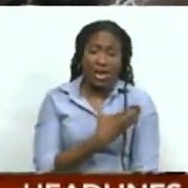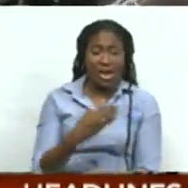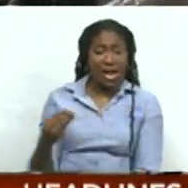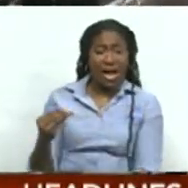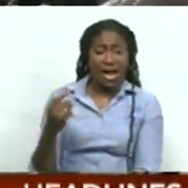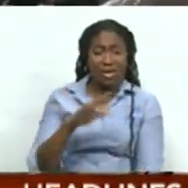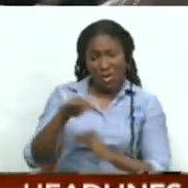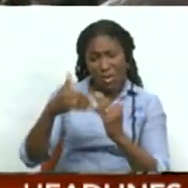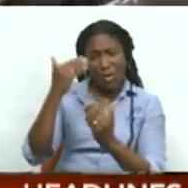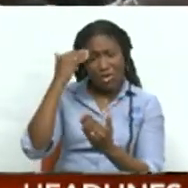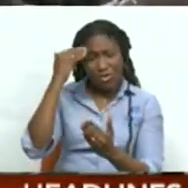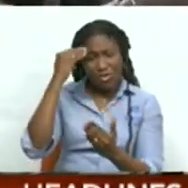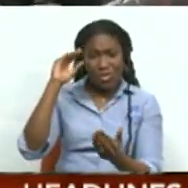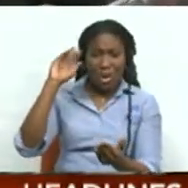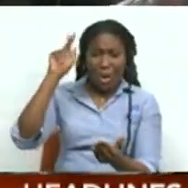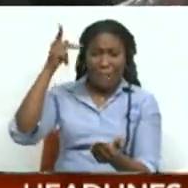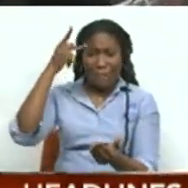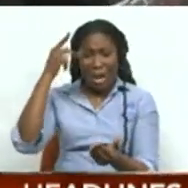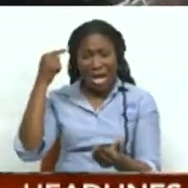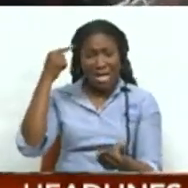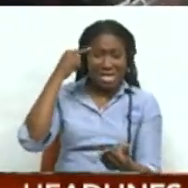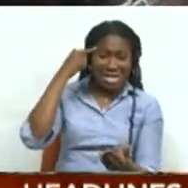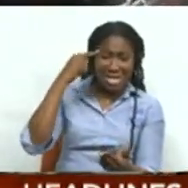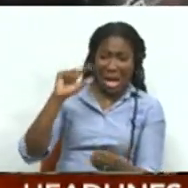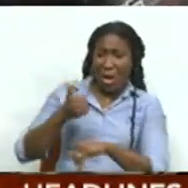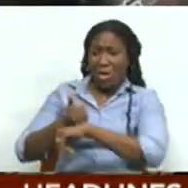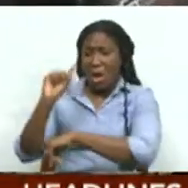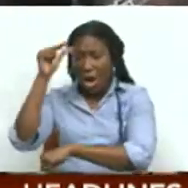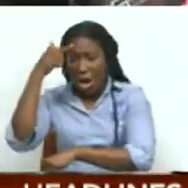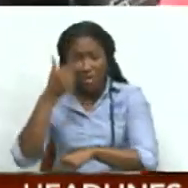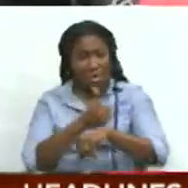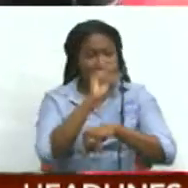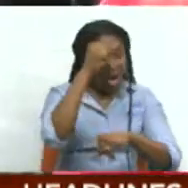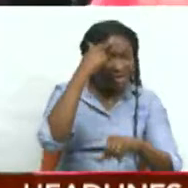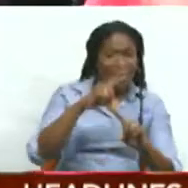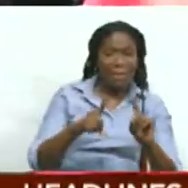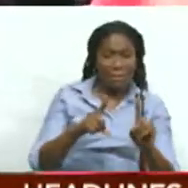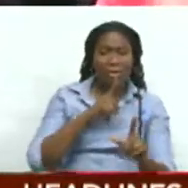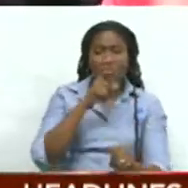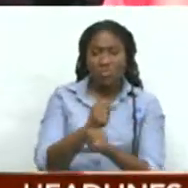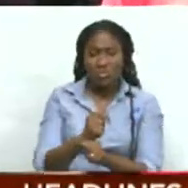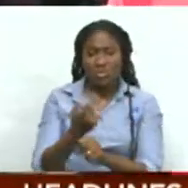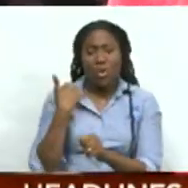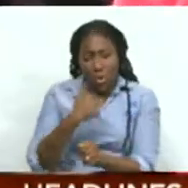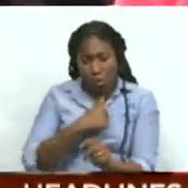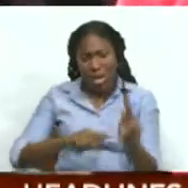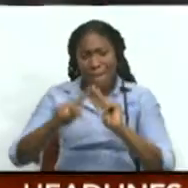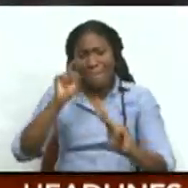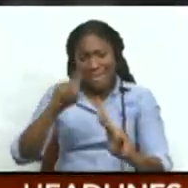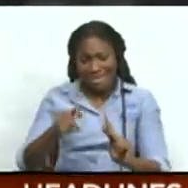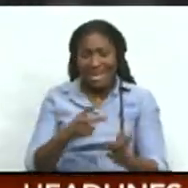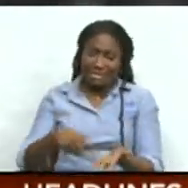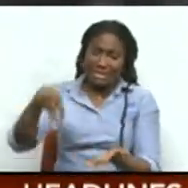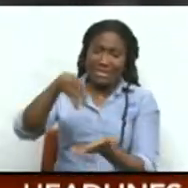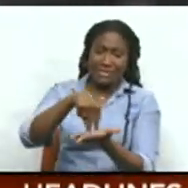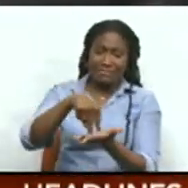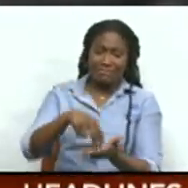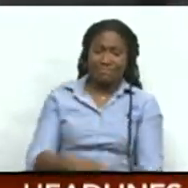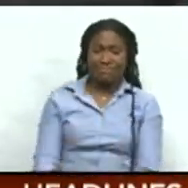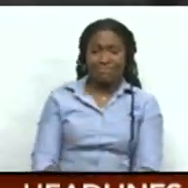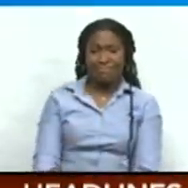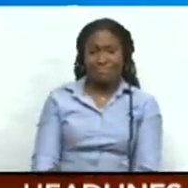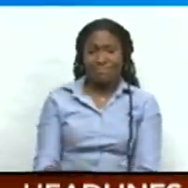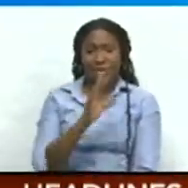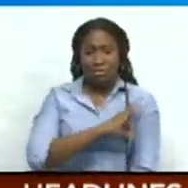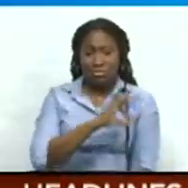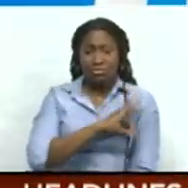politically, we might say this government or that government, but when it comes down to it, you know, we the people had to really make a stand. The People Say,